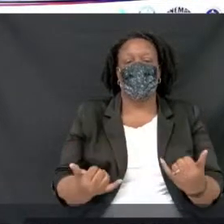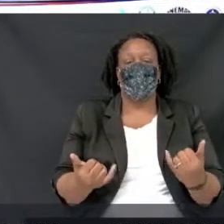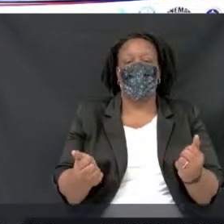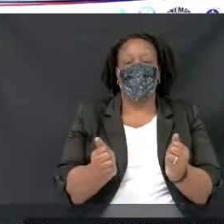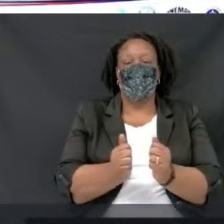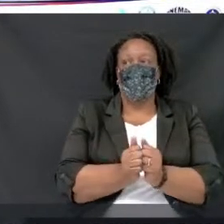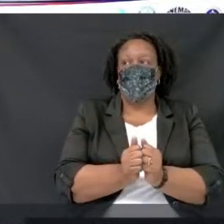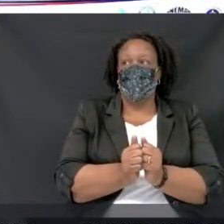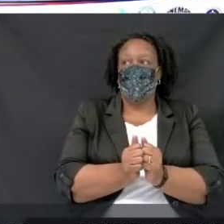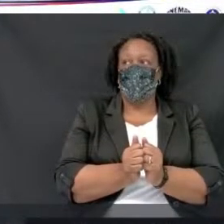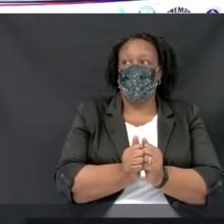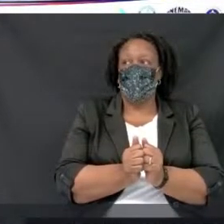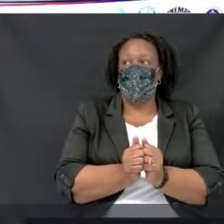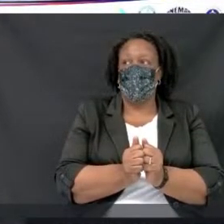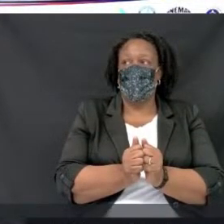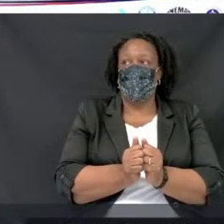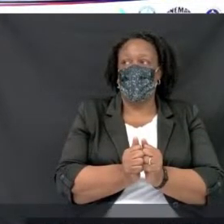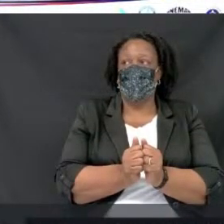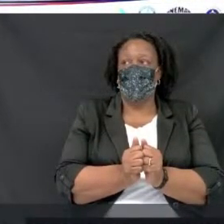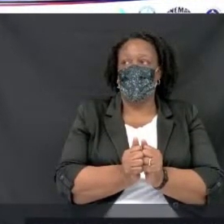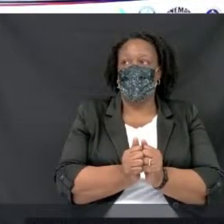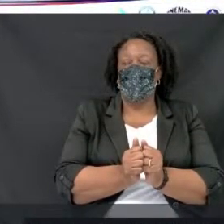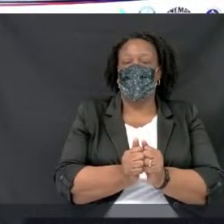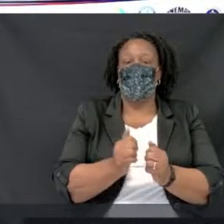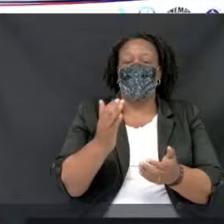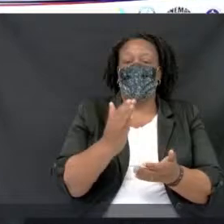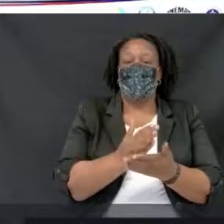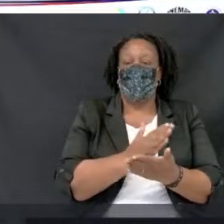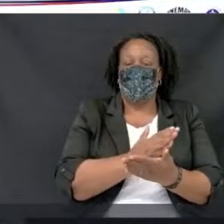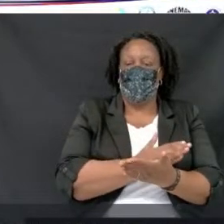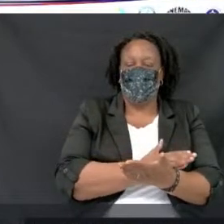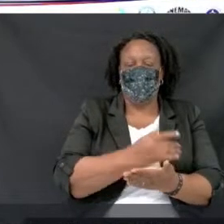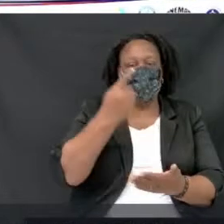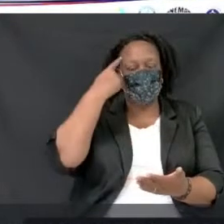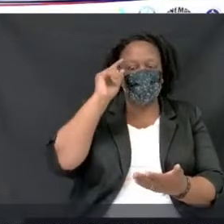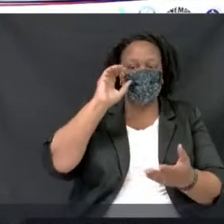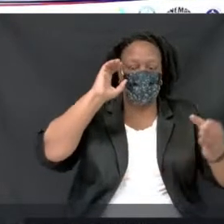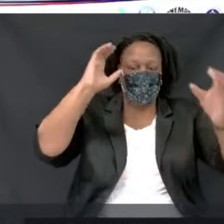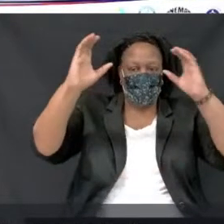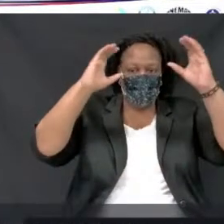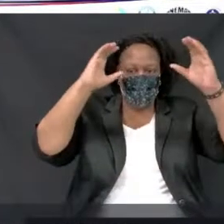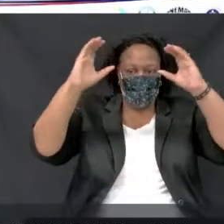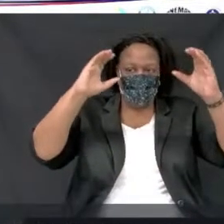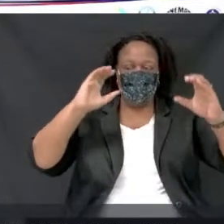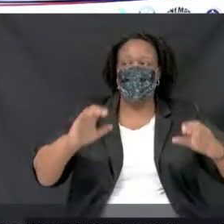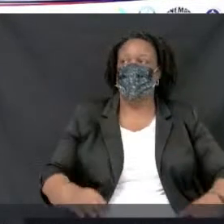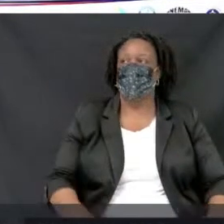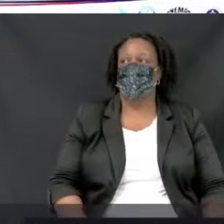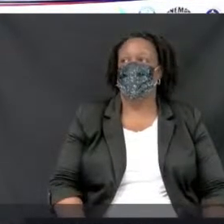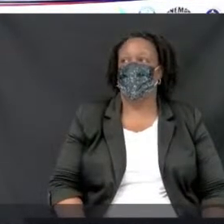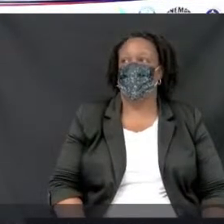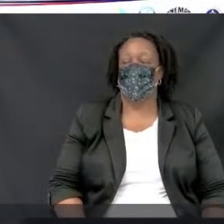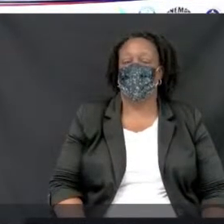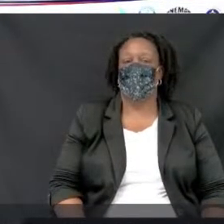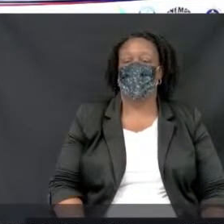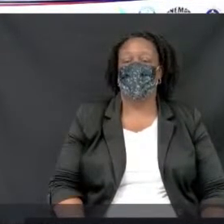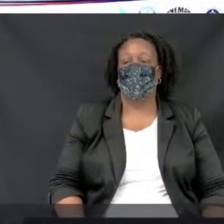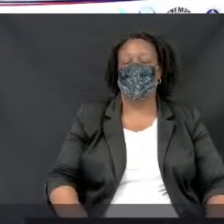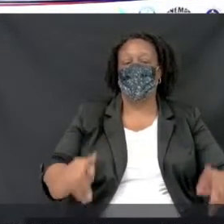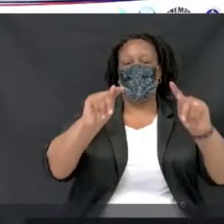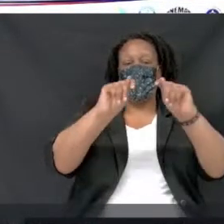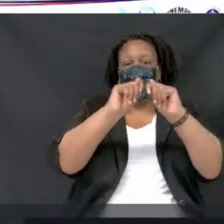To the journalists who would have asked the questions, Carnival Executive Committee would have been facilitated on